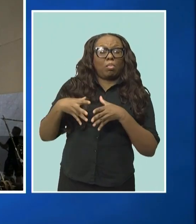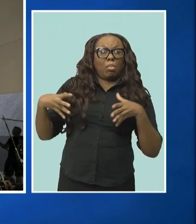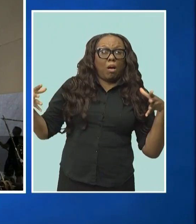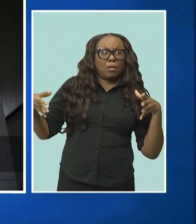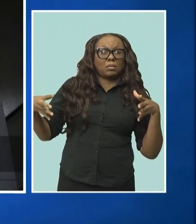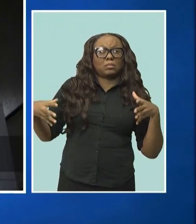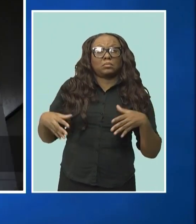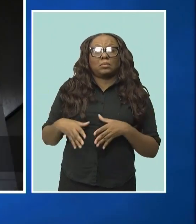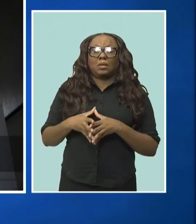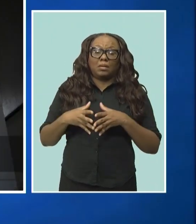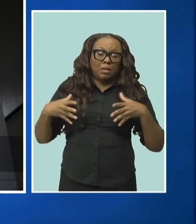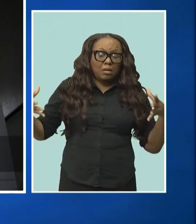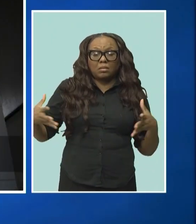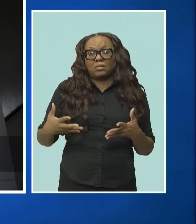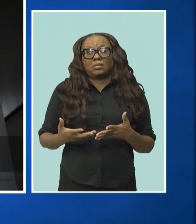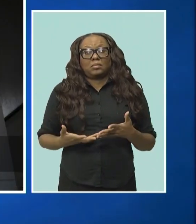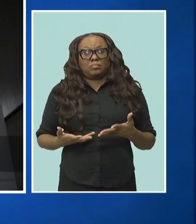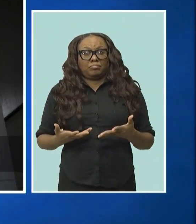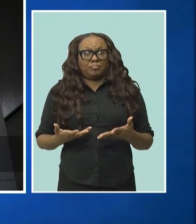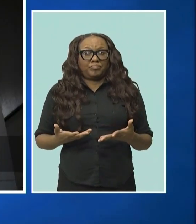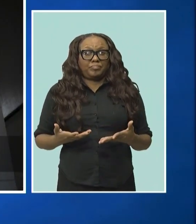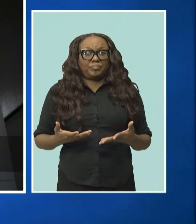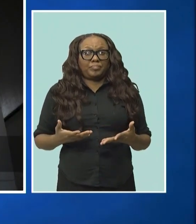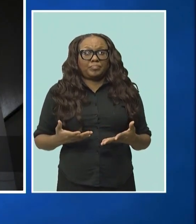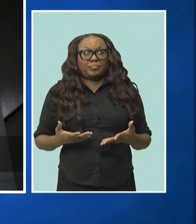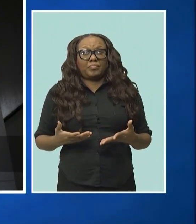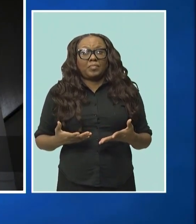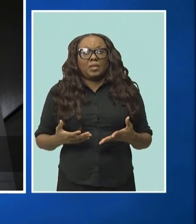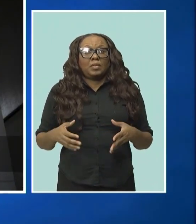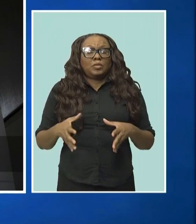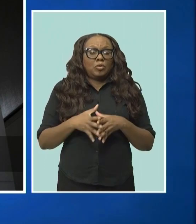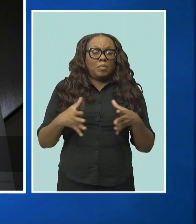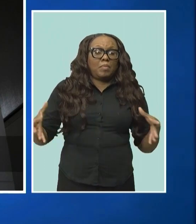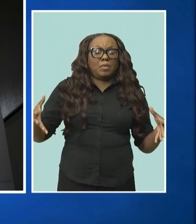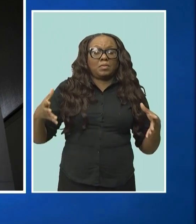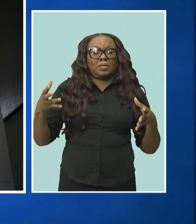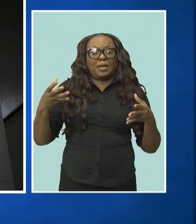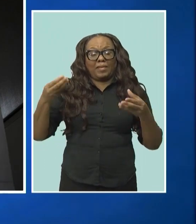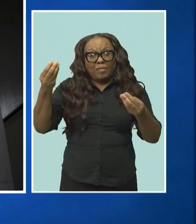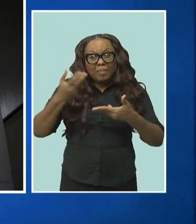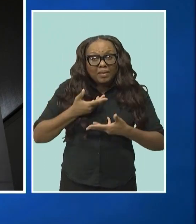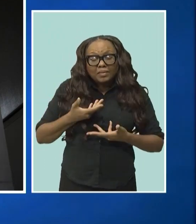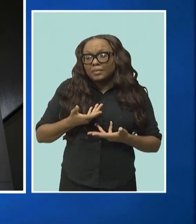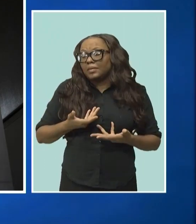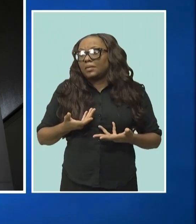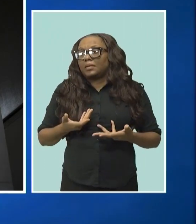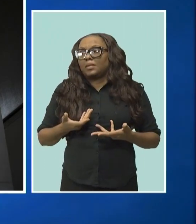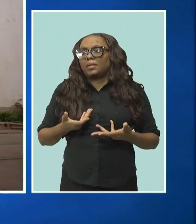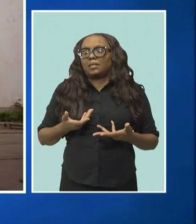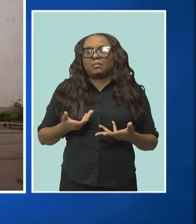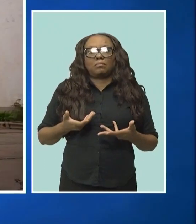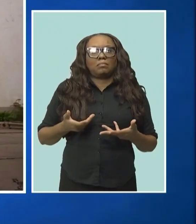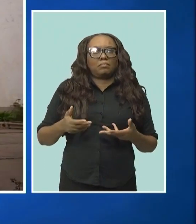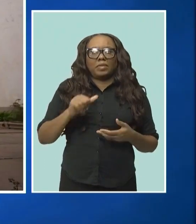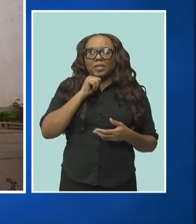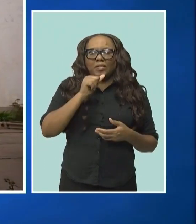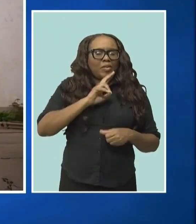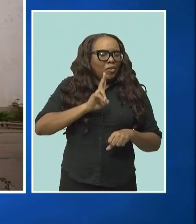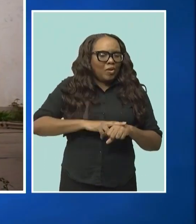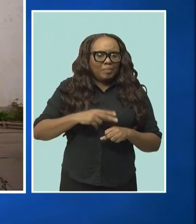average Barbadians, it gave you a level of information and insight that one does not normally get.